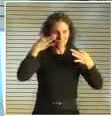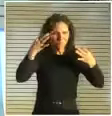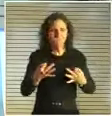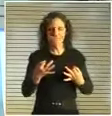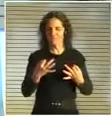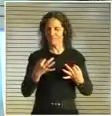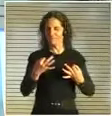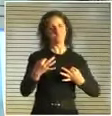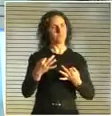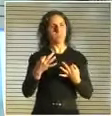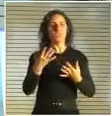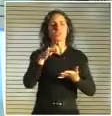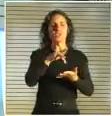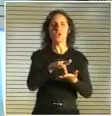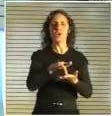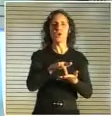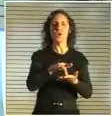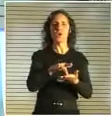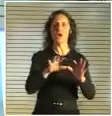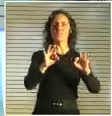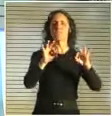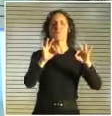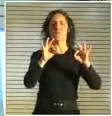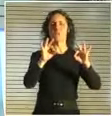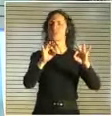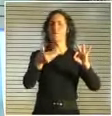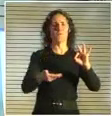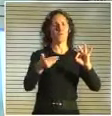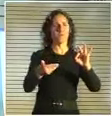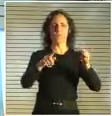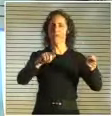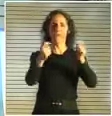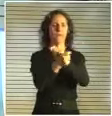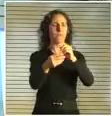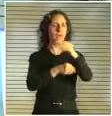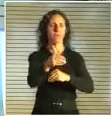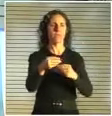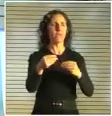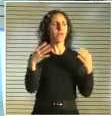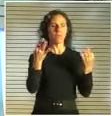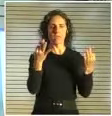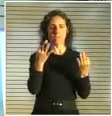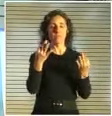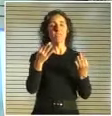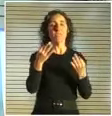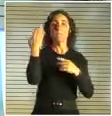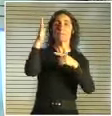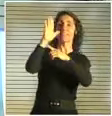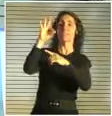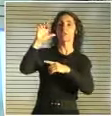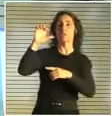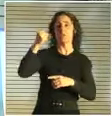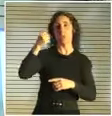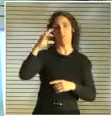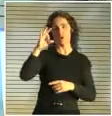that from the CBOS presentation. We've heard it from all the presentations this morning and throughout the afternoon. Time